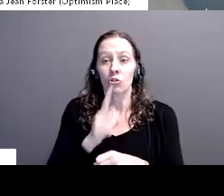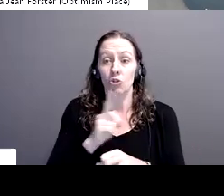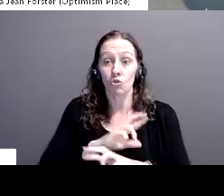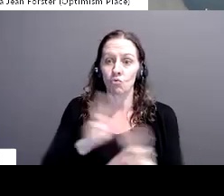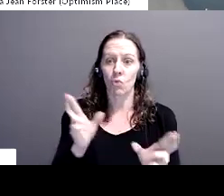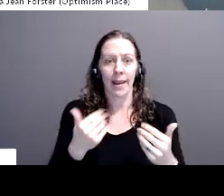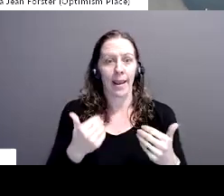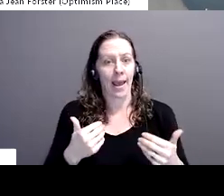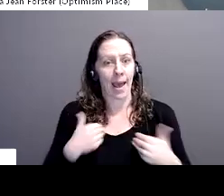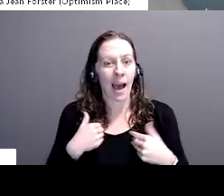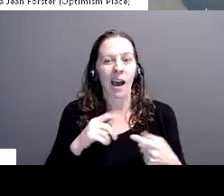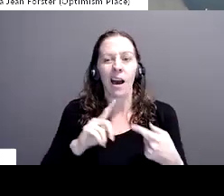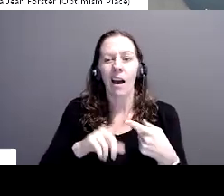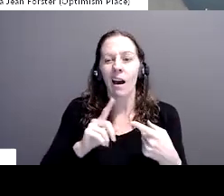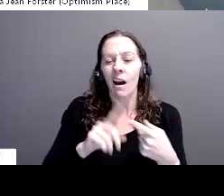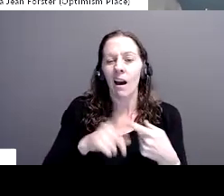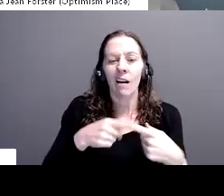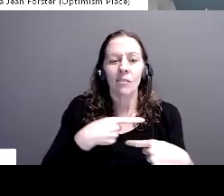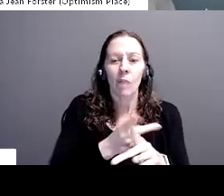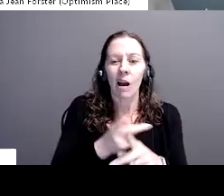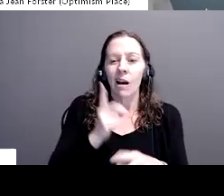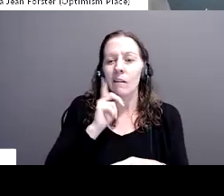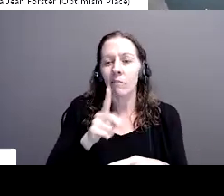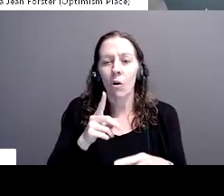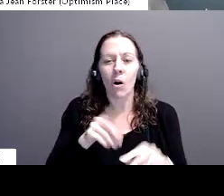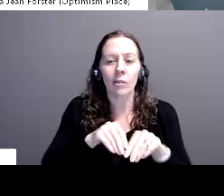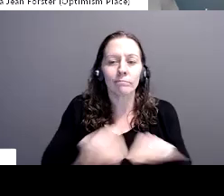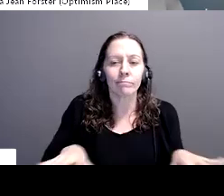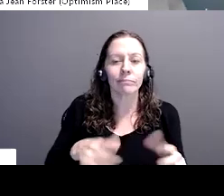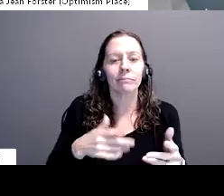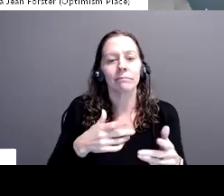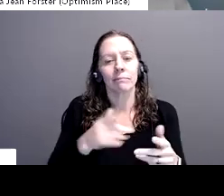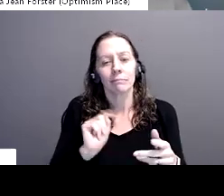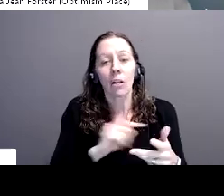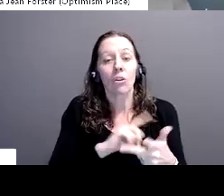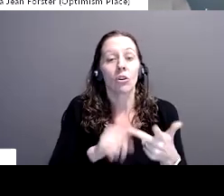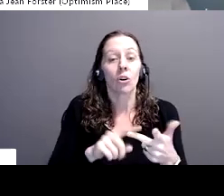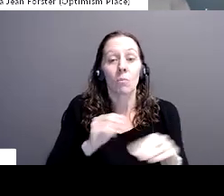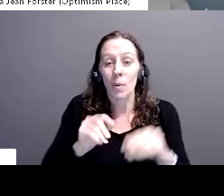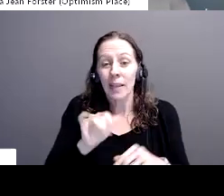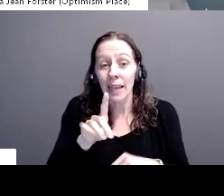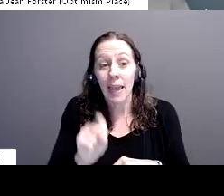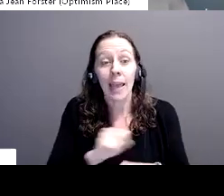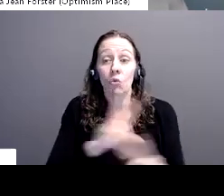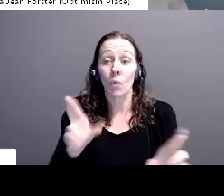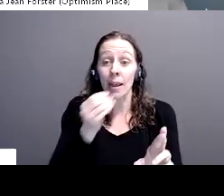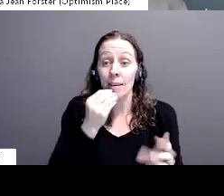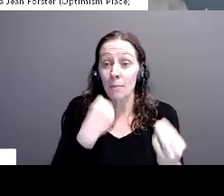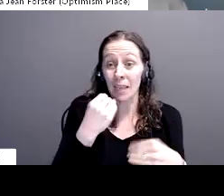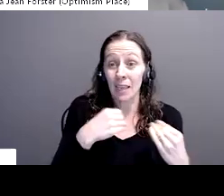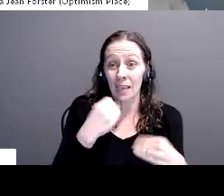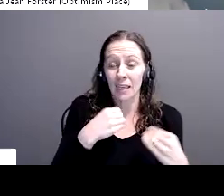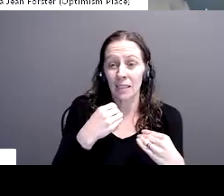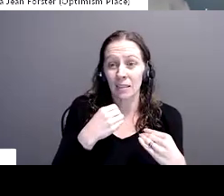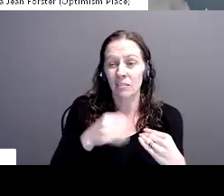stocks of incontinence products, mobility aids, kind of ready-to-eat meals, all of these things that would support an older woman with her tasks